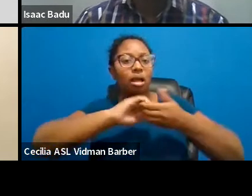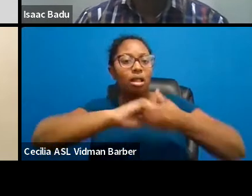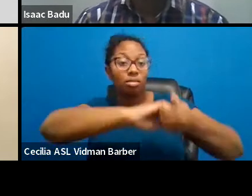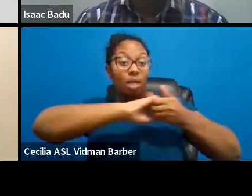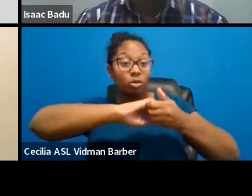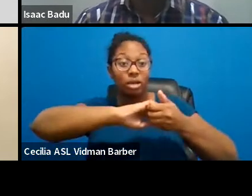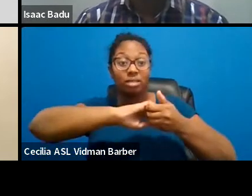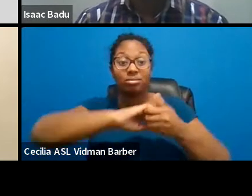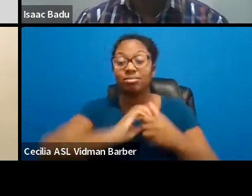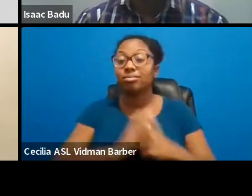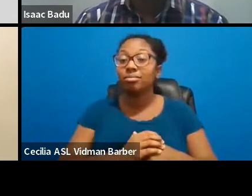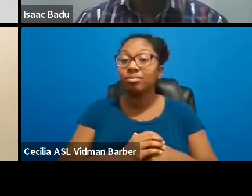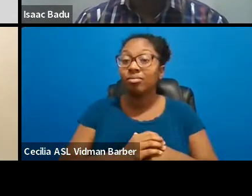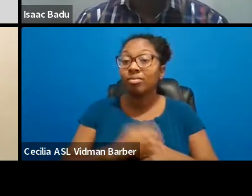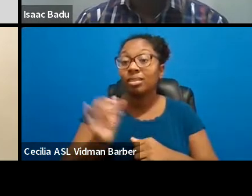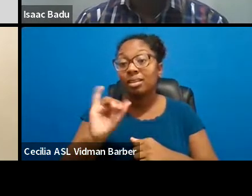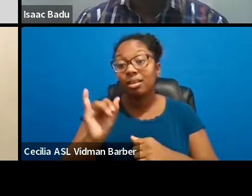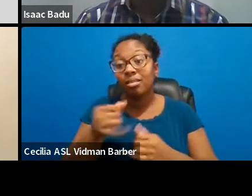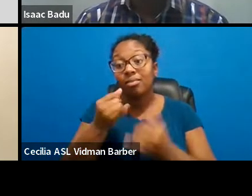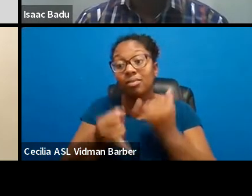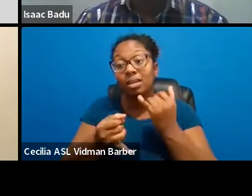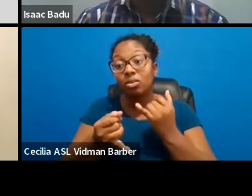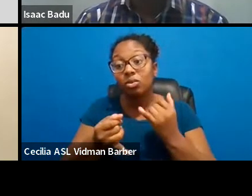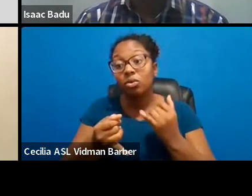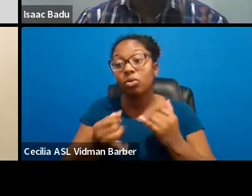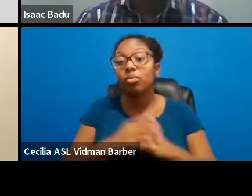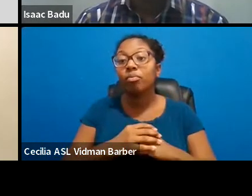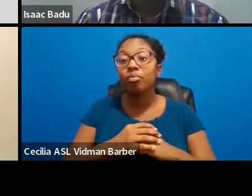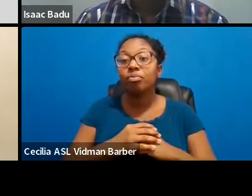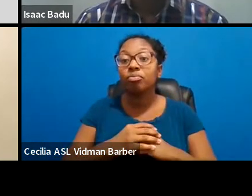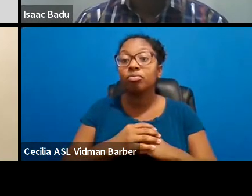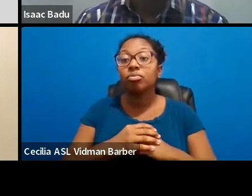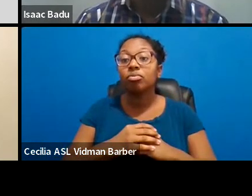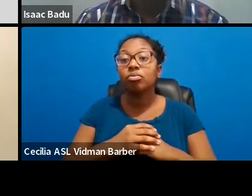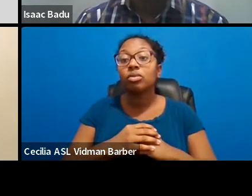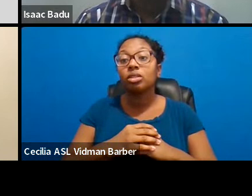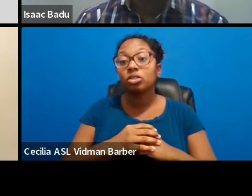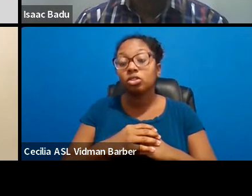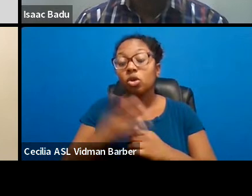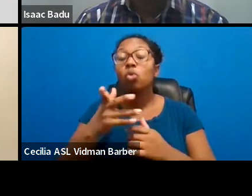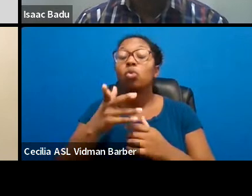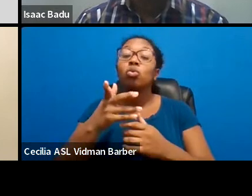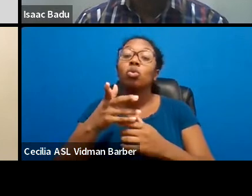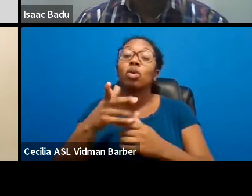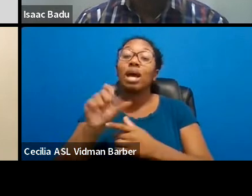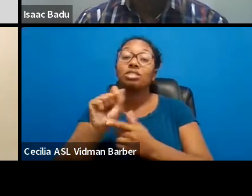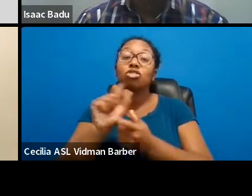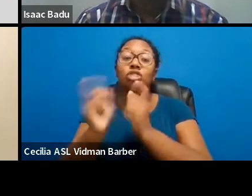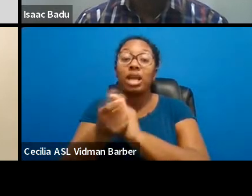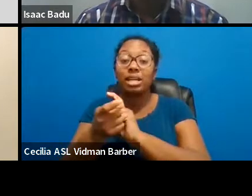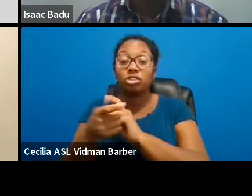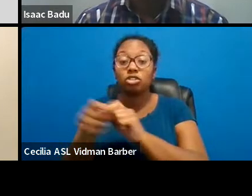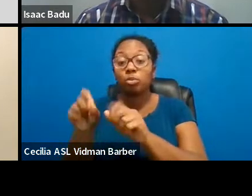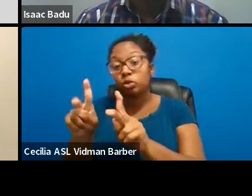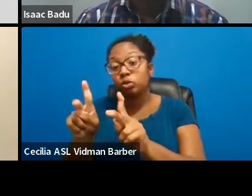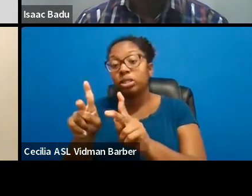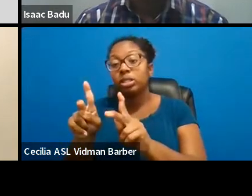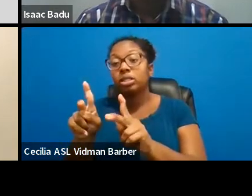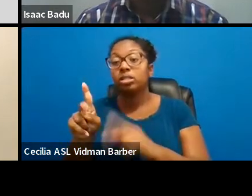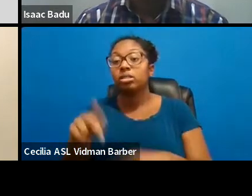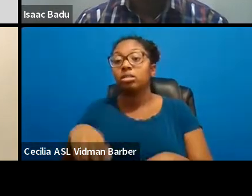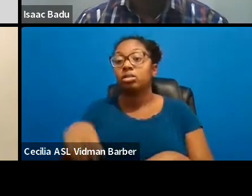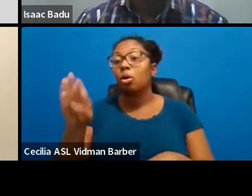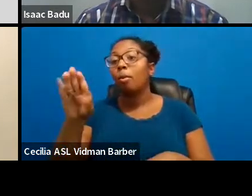them. Finally, there could be exchange opportunities, so research exchanges. So BIMS who are